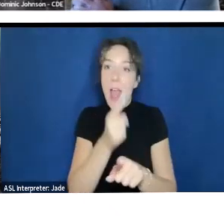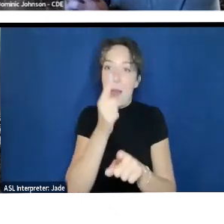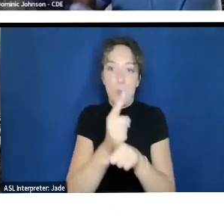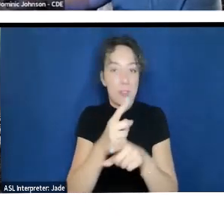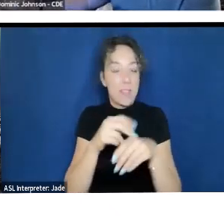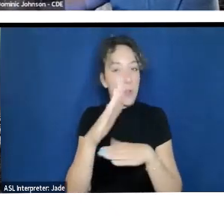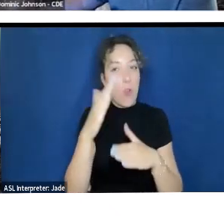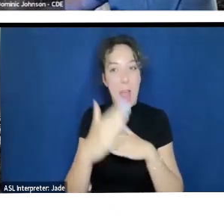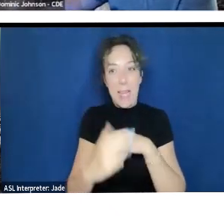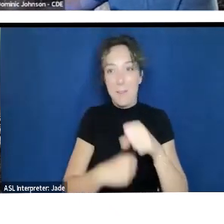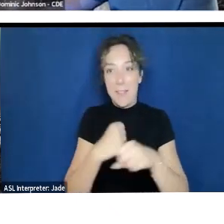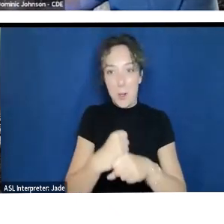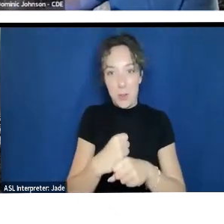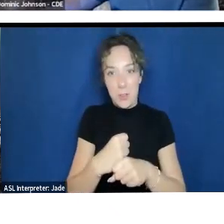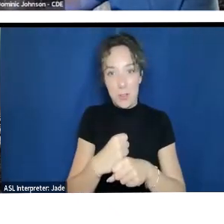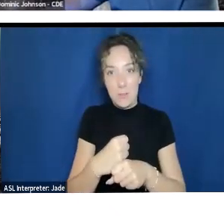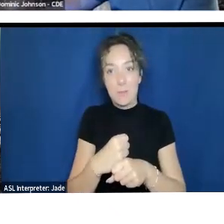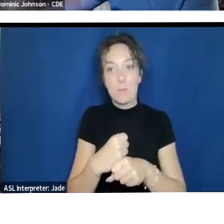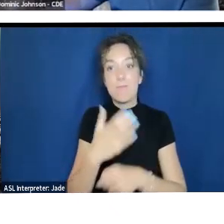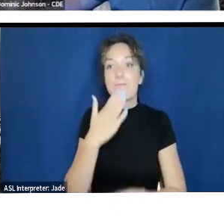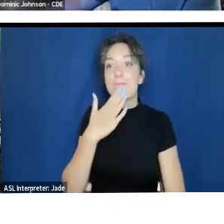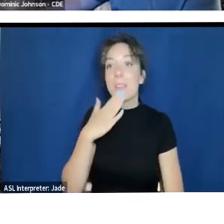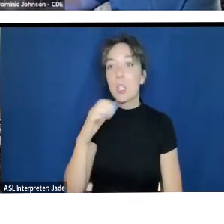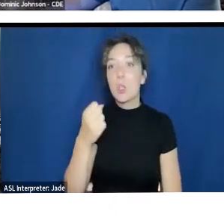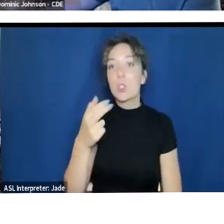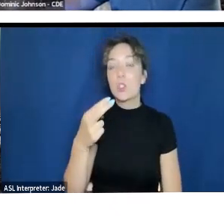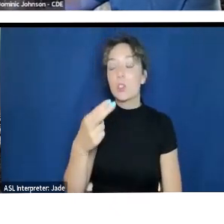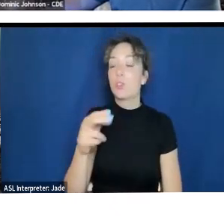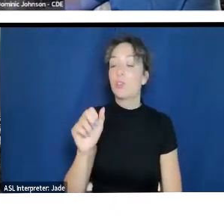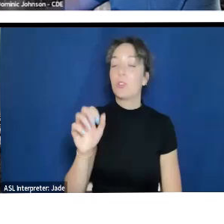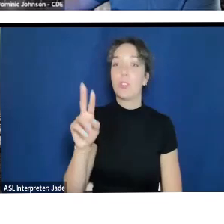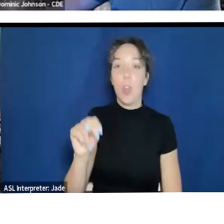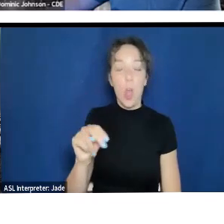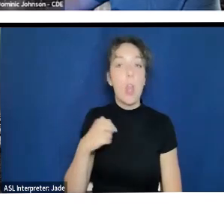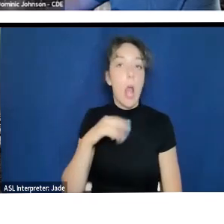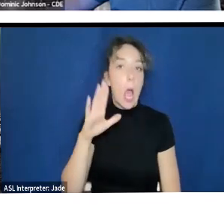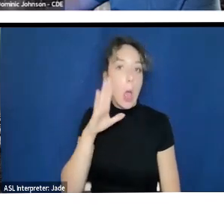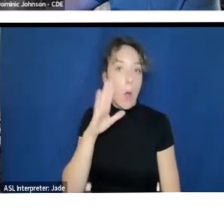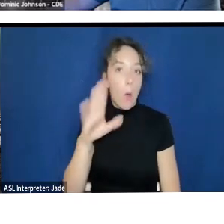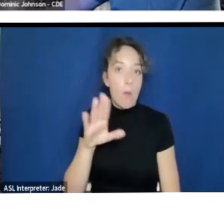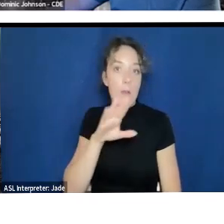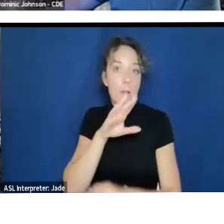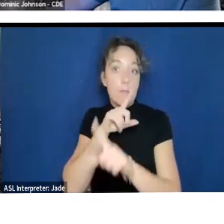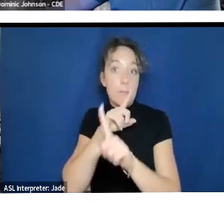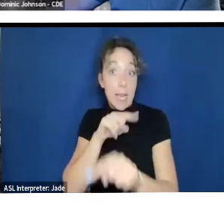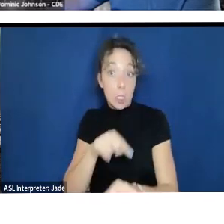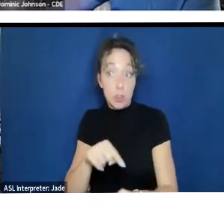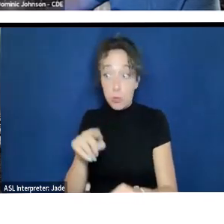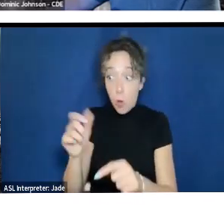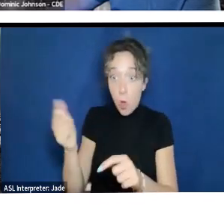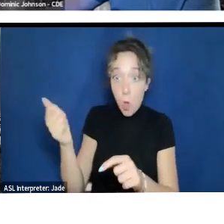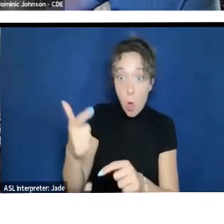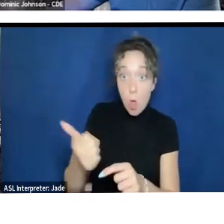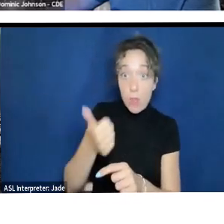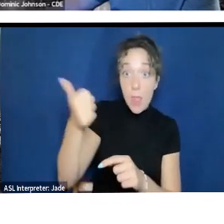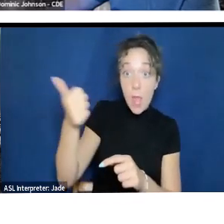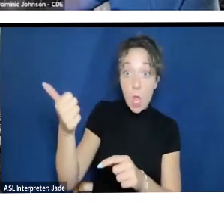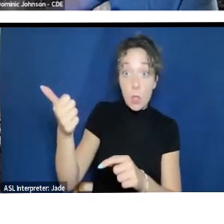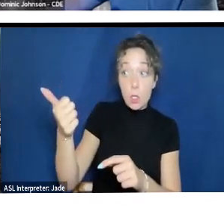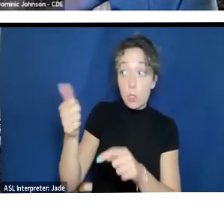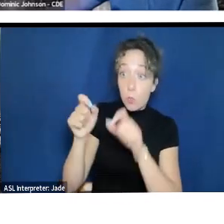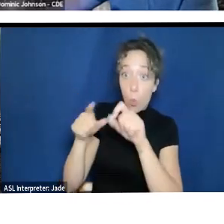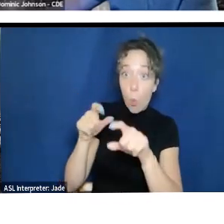year. Thank you, Sean. I'll look to address the rest of these comments or questions in the Q&A directly.